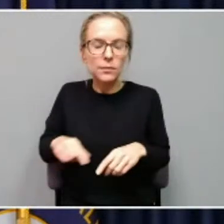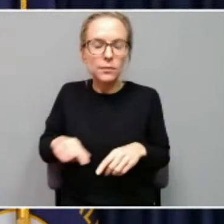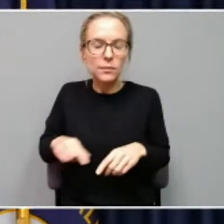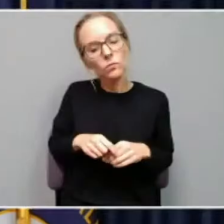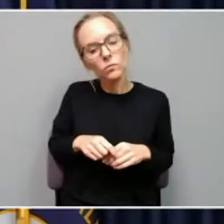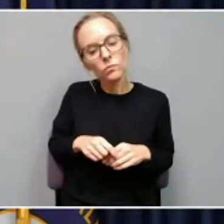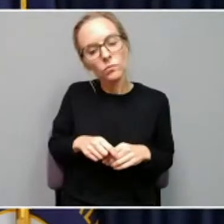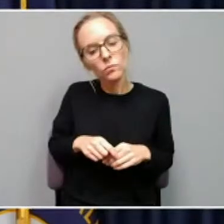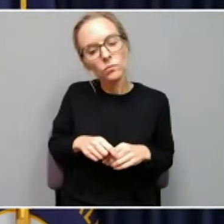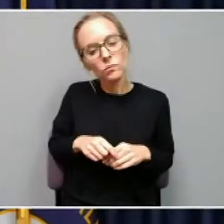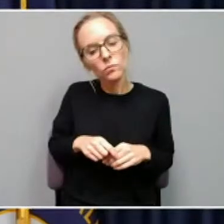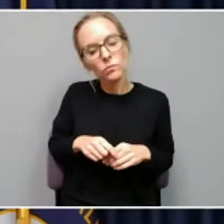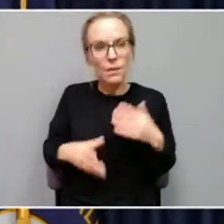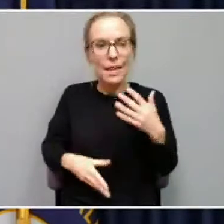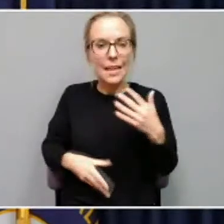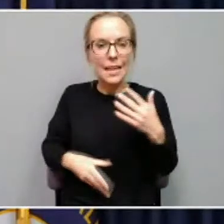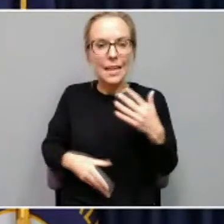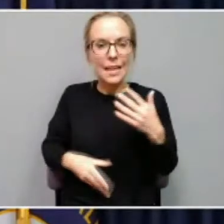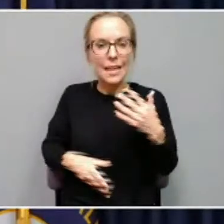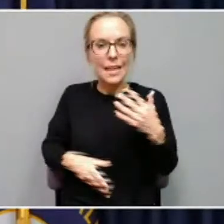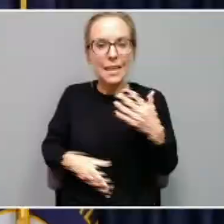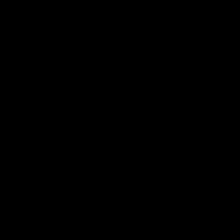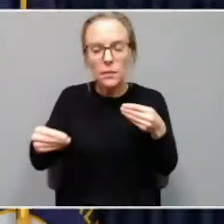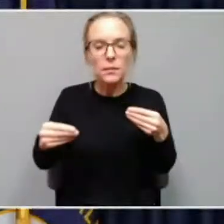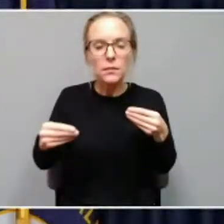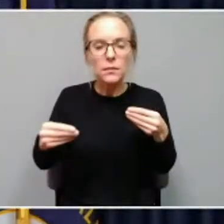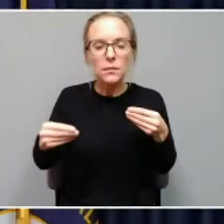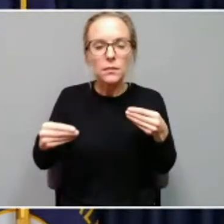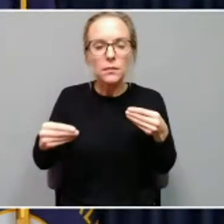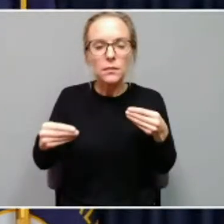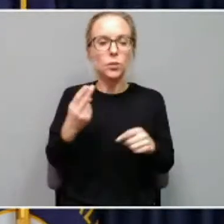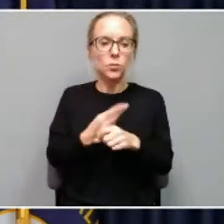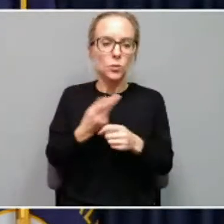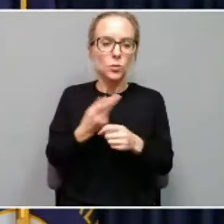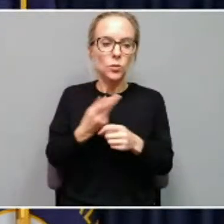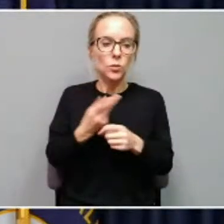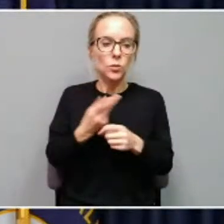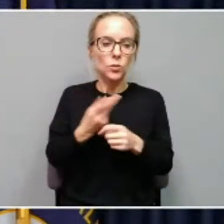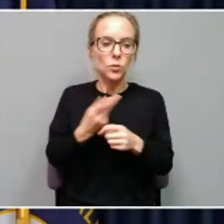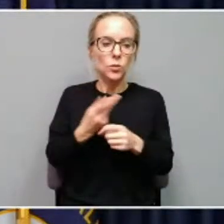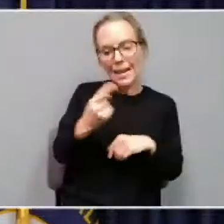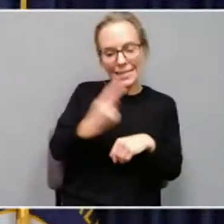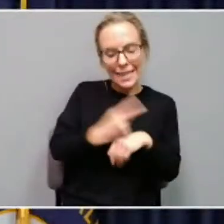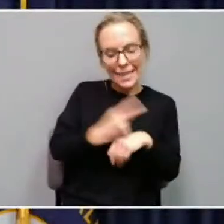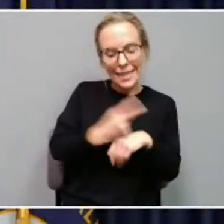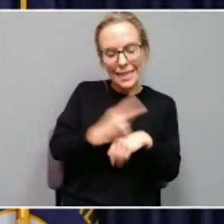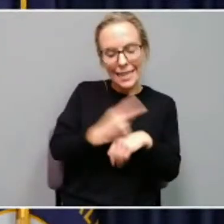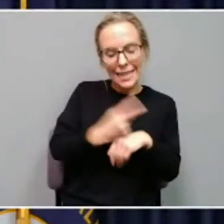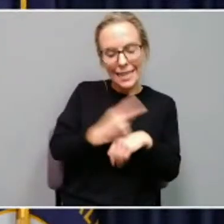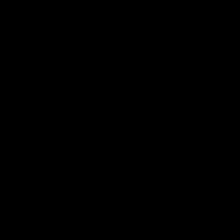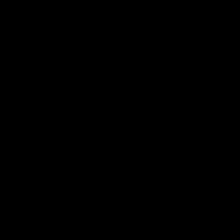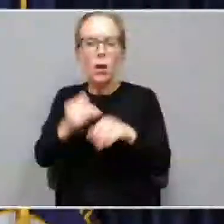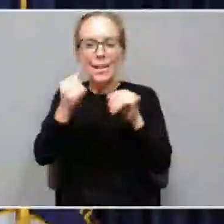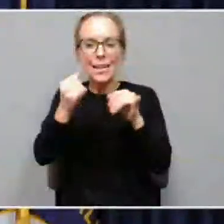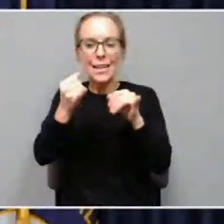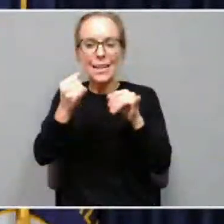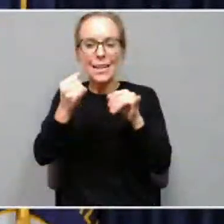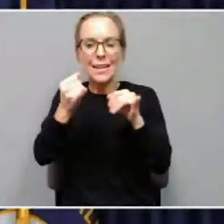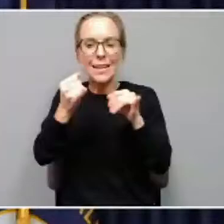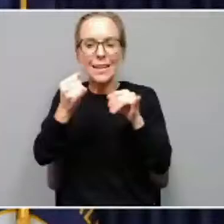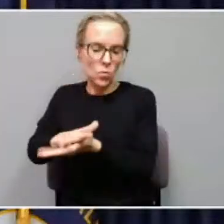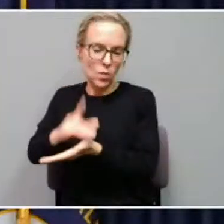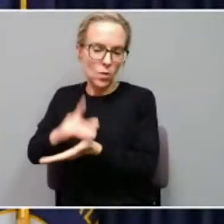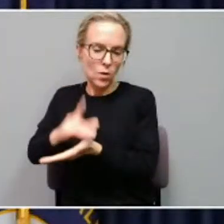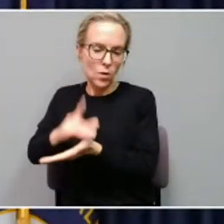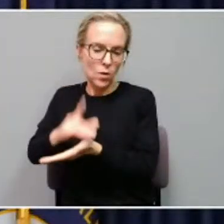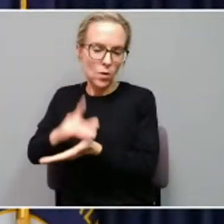And additional flexibility and everything from being able to having more NTI days to being able to use it on an individual school, for instance. And